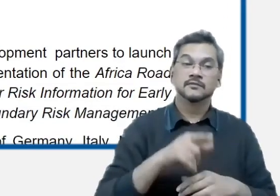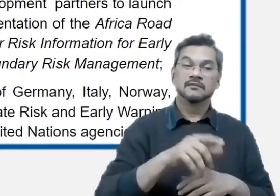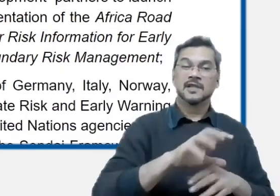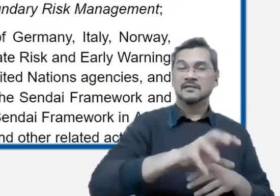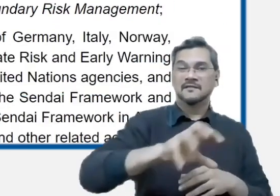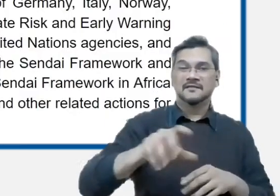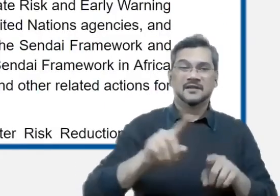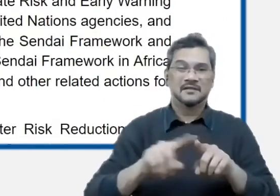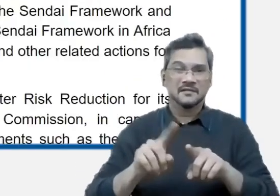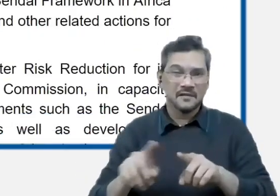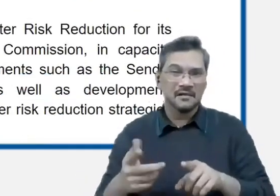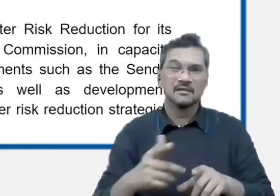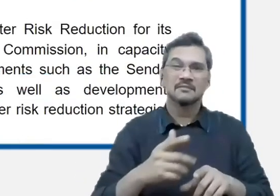Reduction,